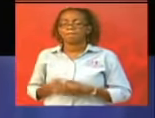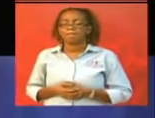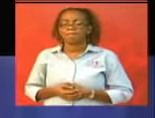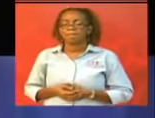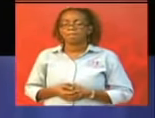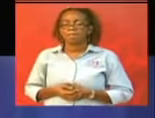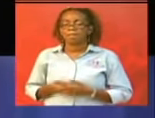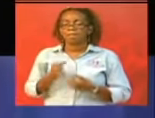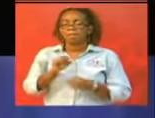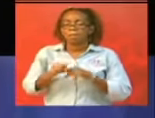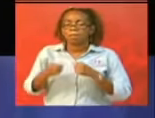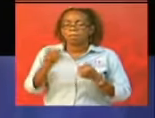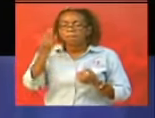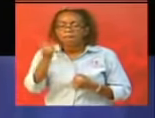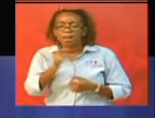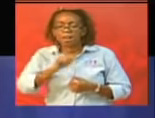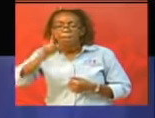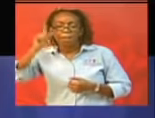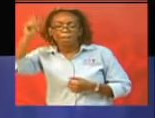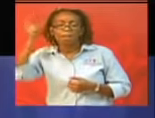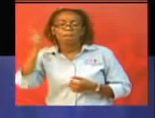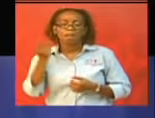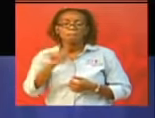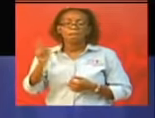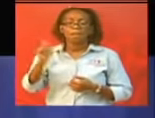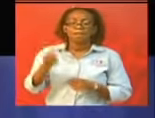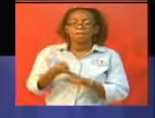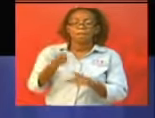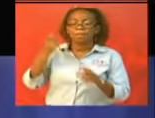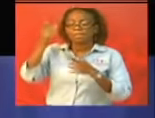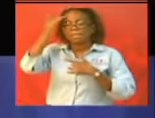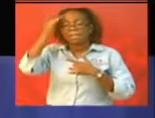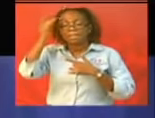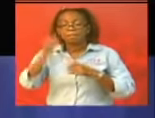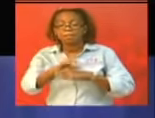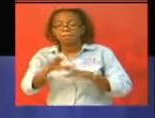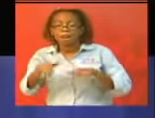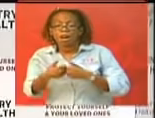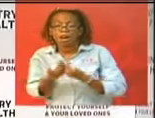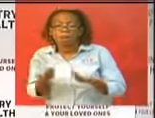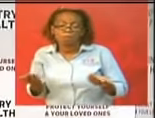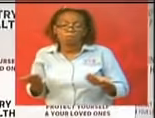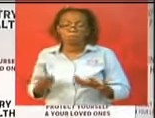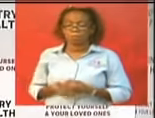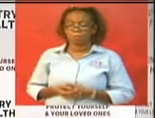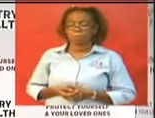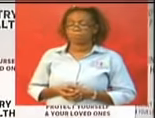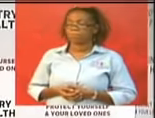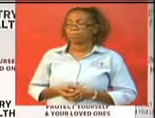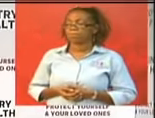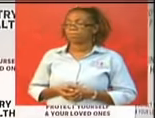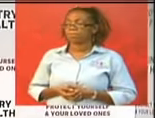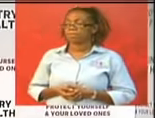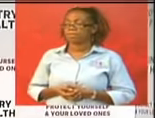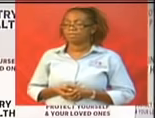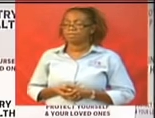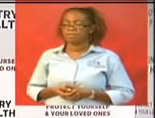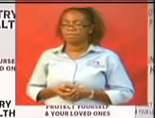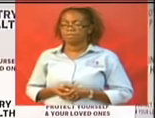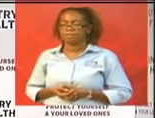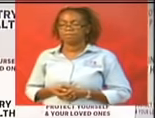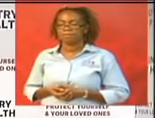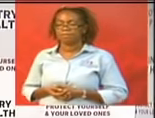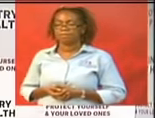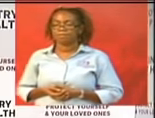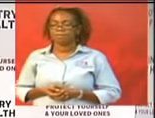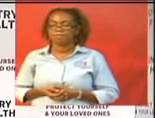where continues to be the sources of these infections? Generally speaking, where you have movement of people, anywhere you have movement of people,